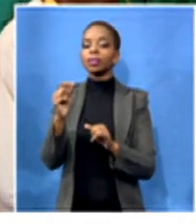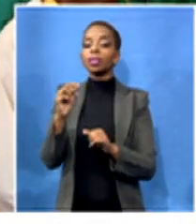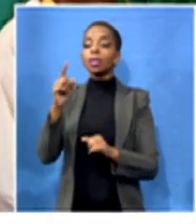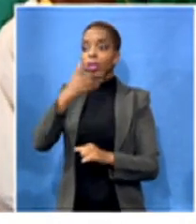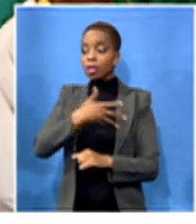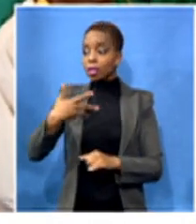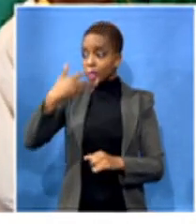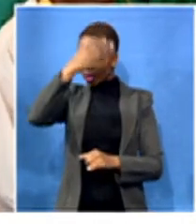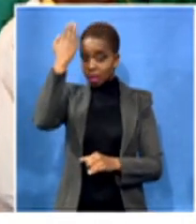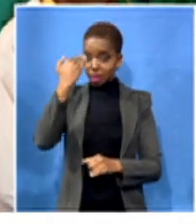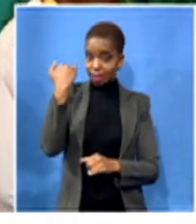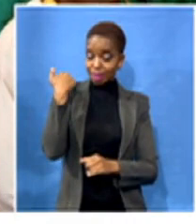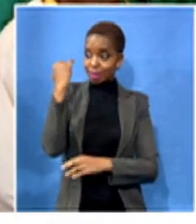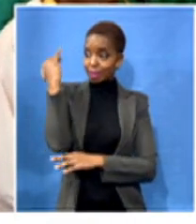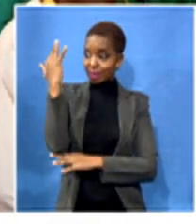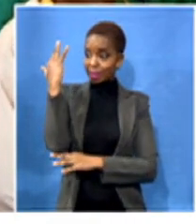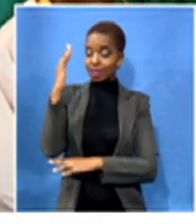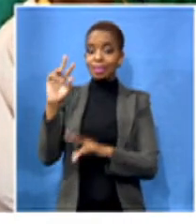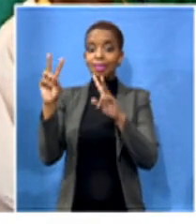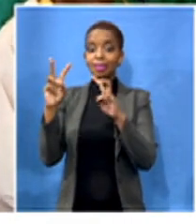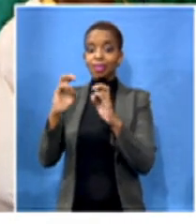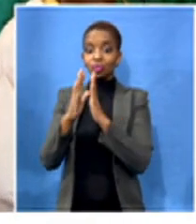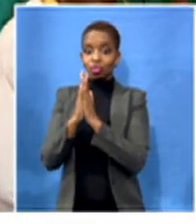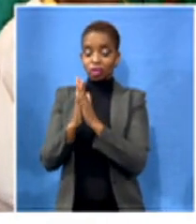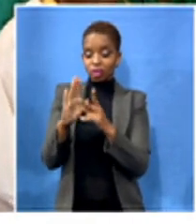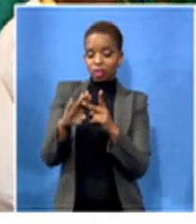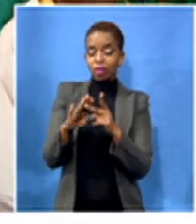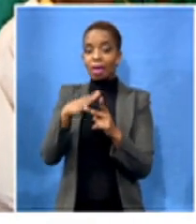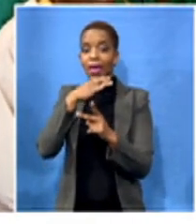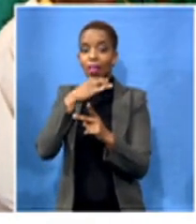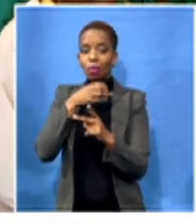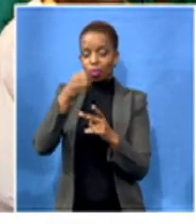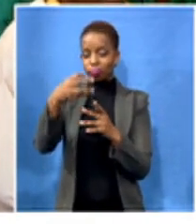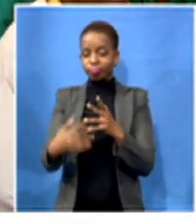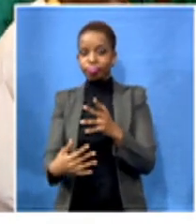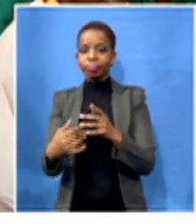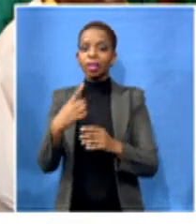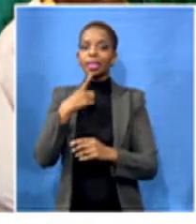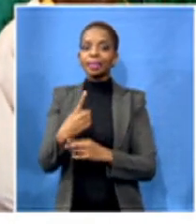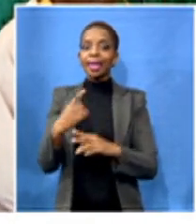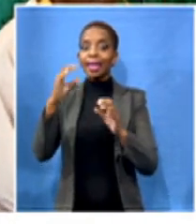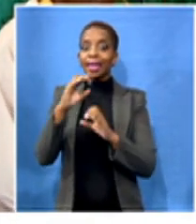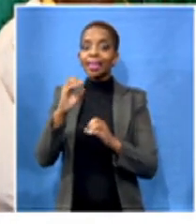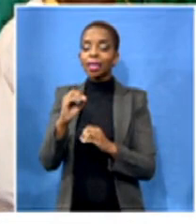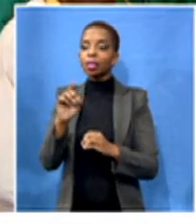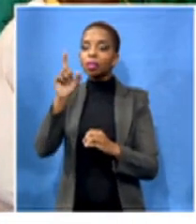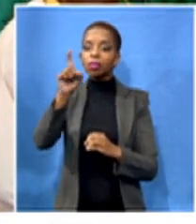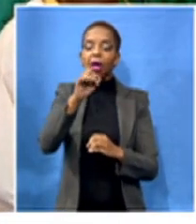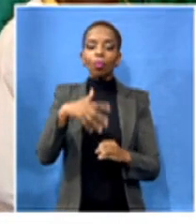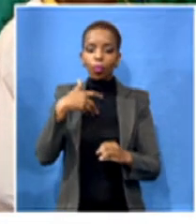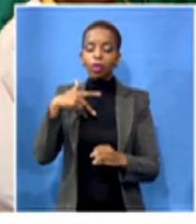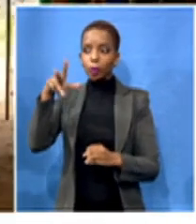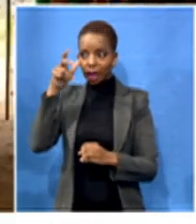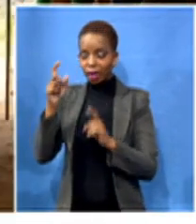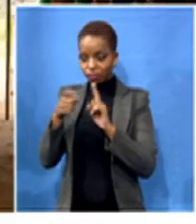the churches and about the alcohol and all of that. You know, almost saying nothing is final until you hear from Minister